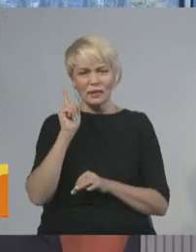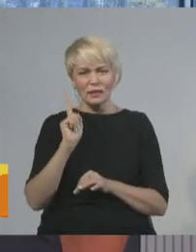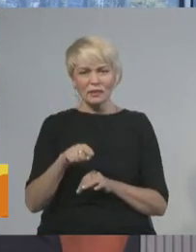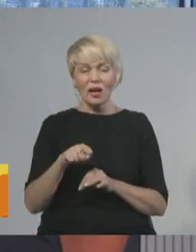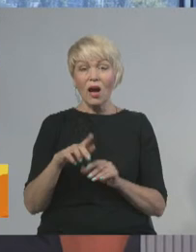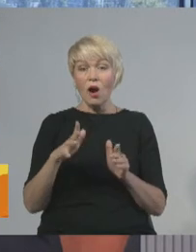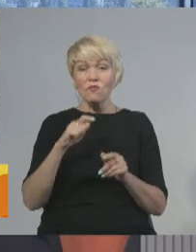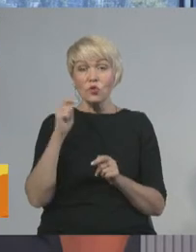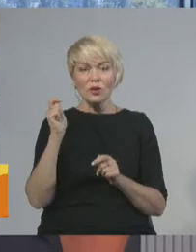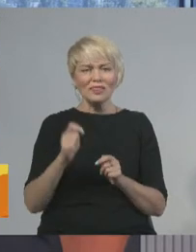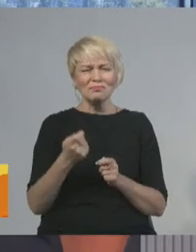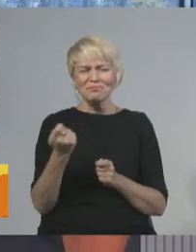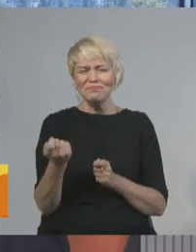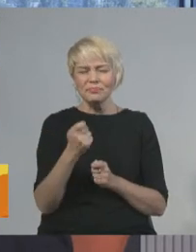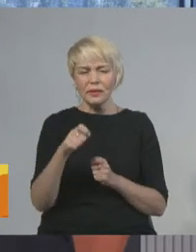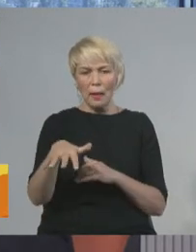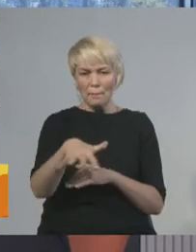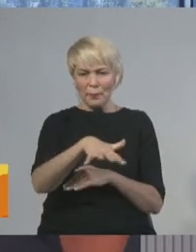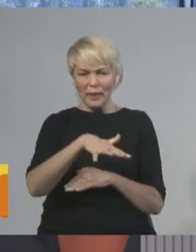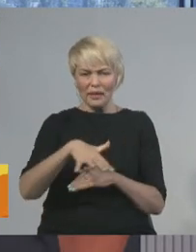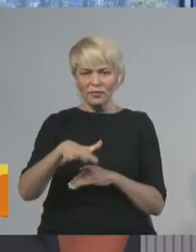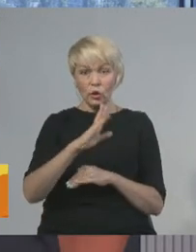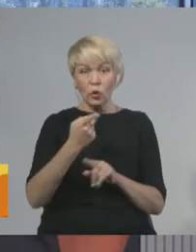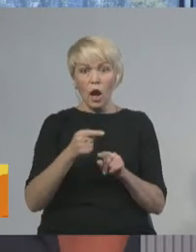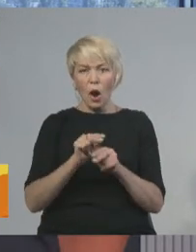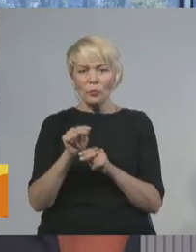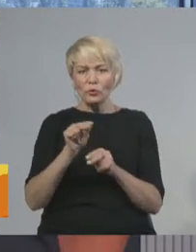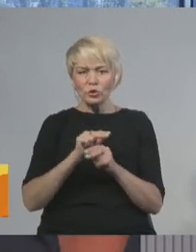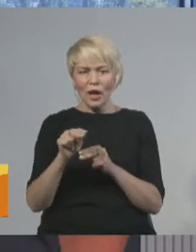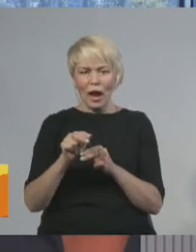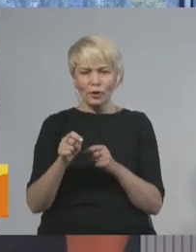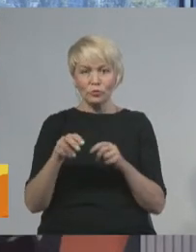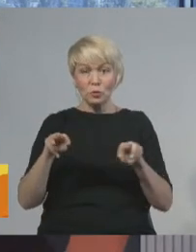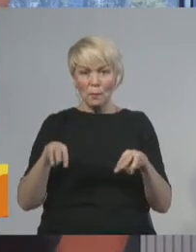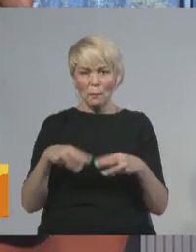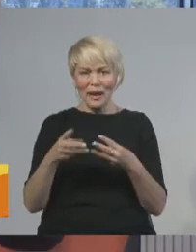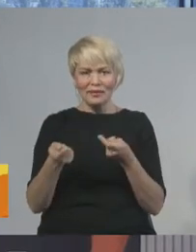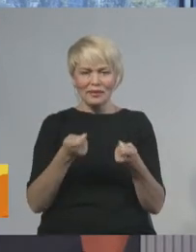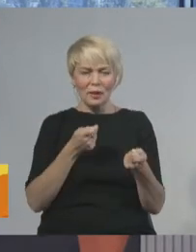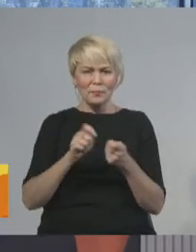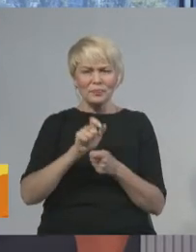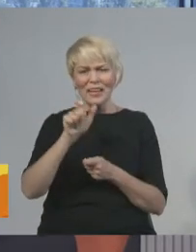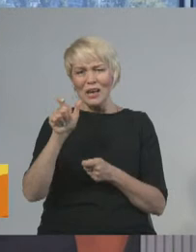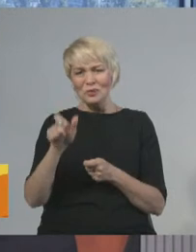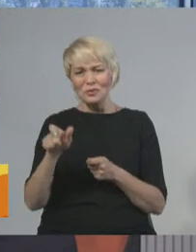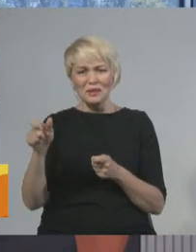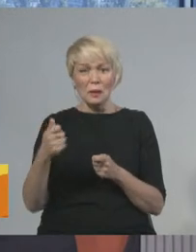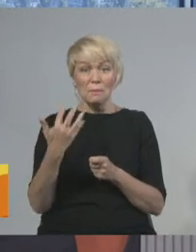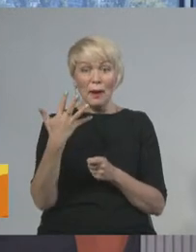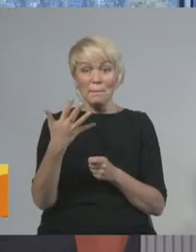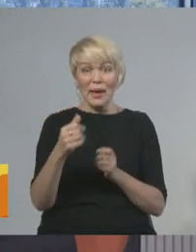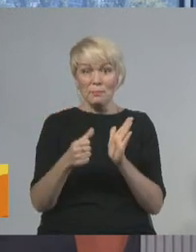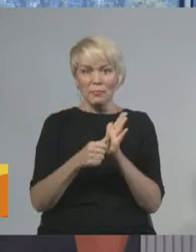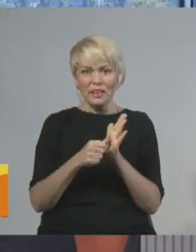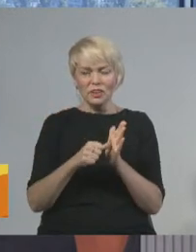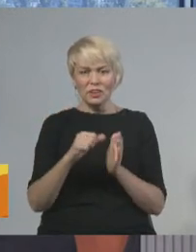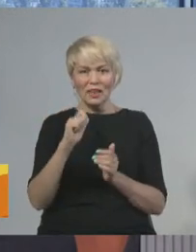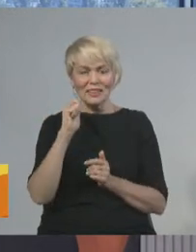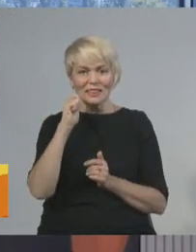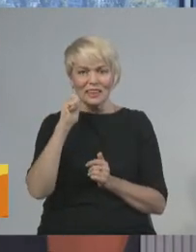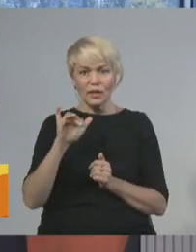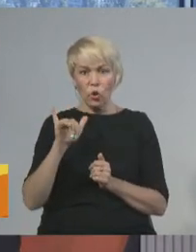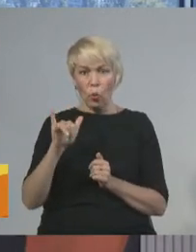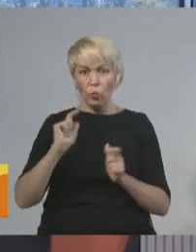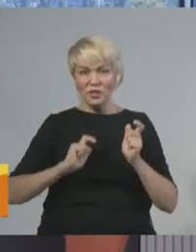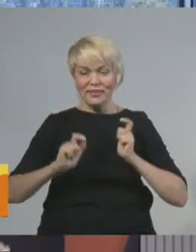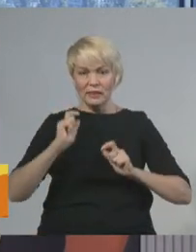we know that in ukraine there are no many platforms that teach media managers people